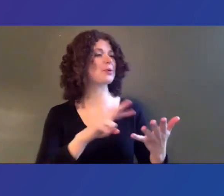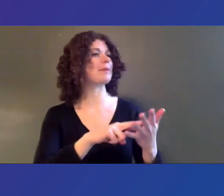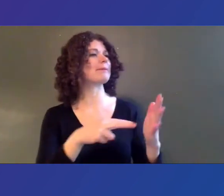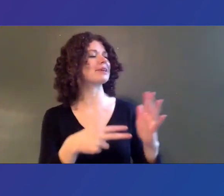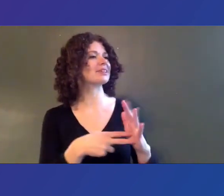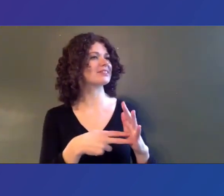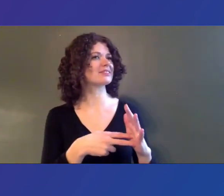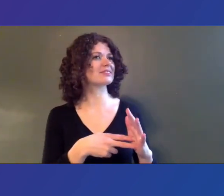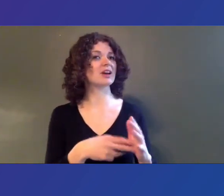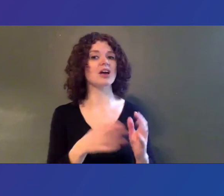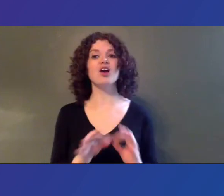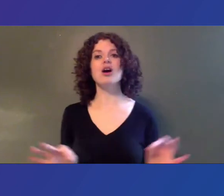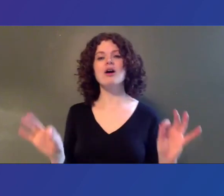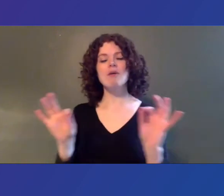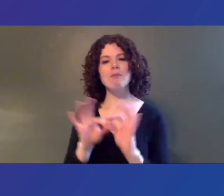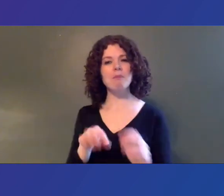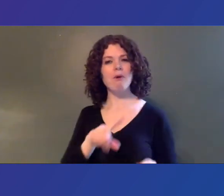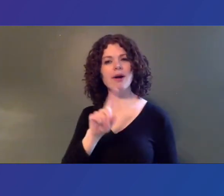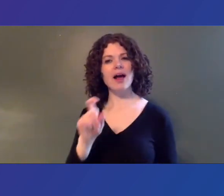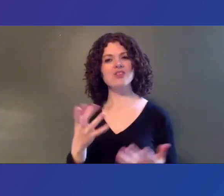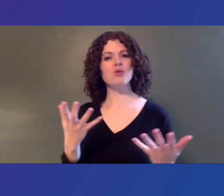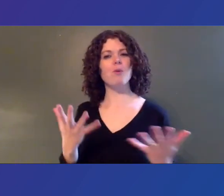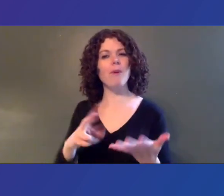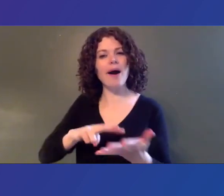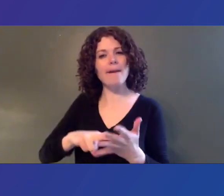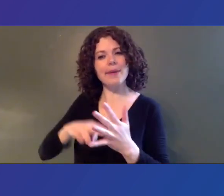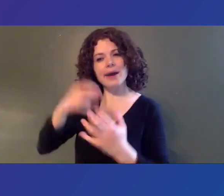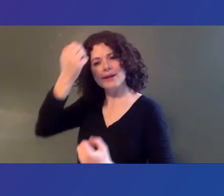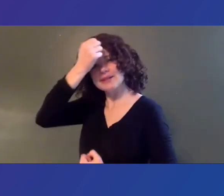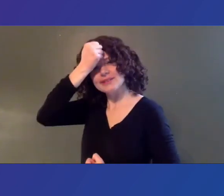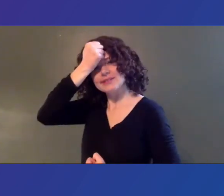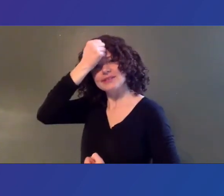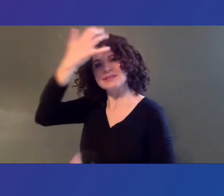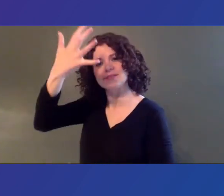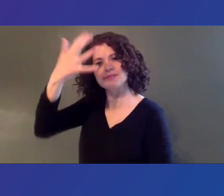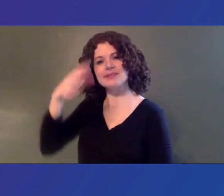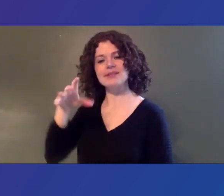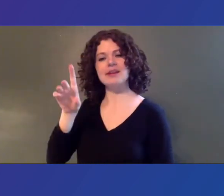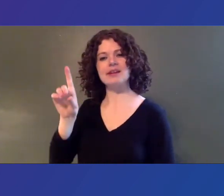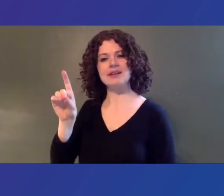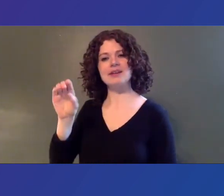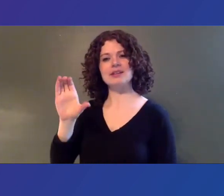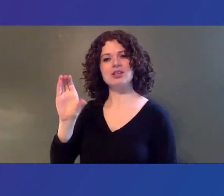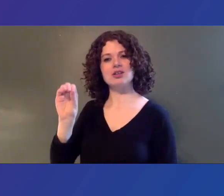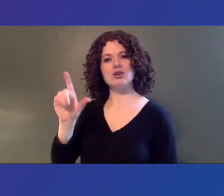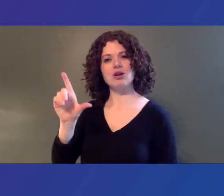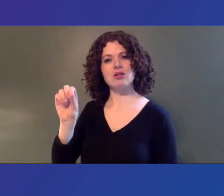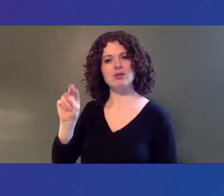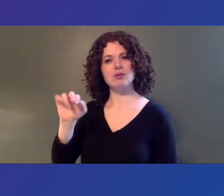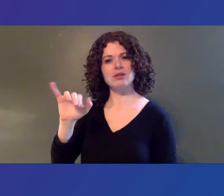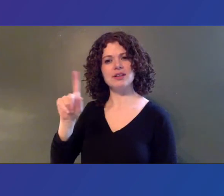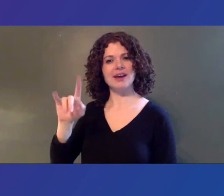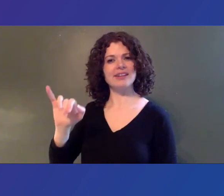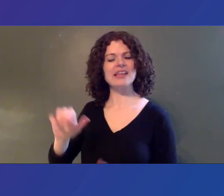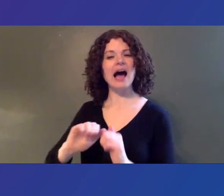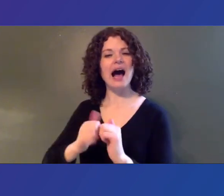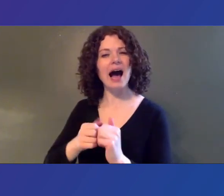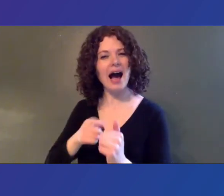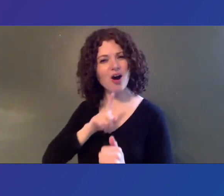decolonizing mean? Like, what does that really mean? How do we identify